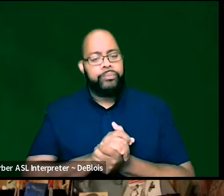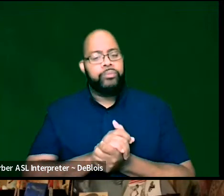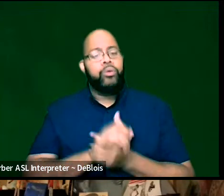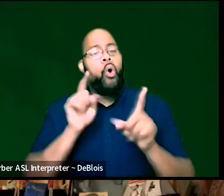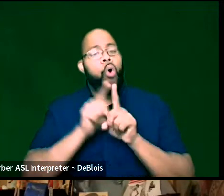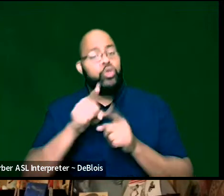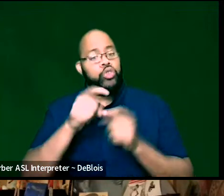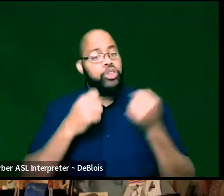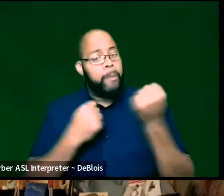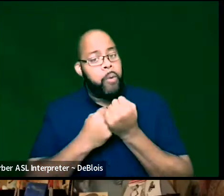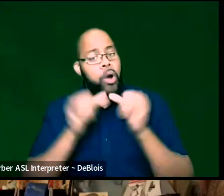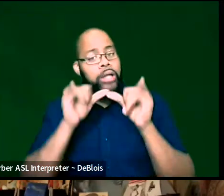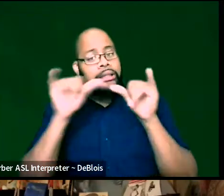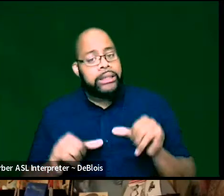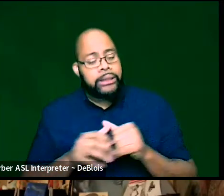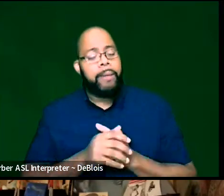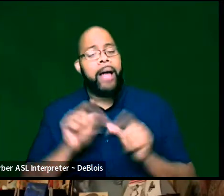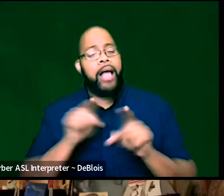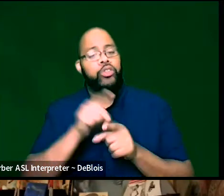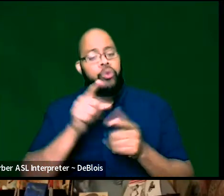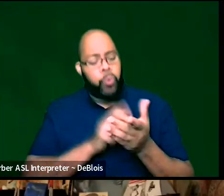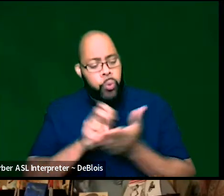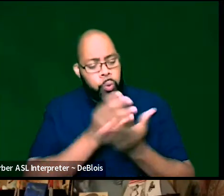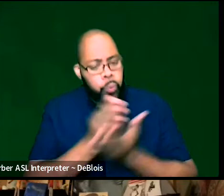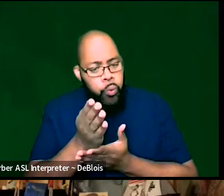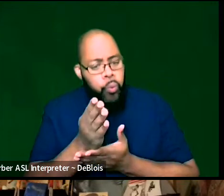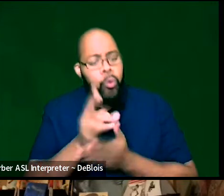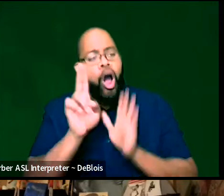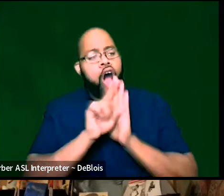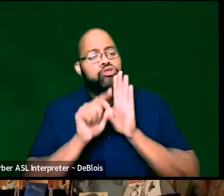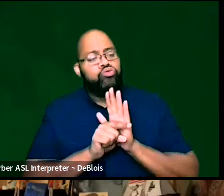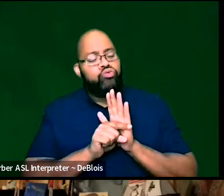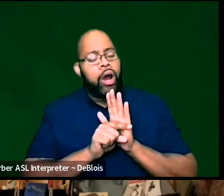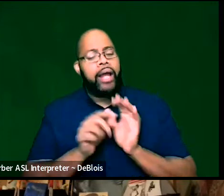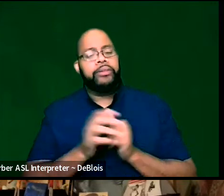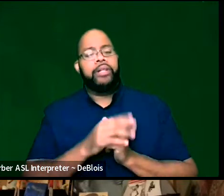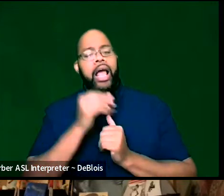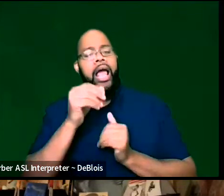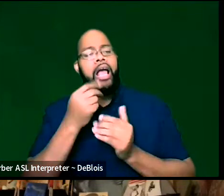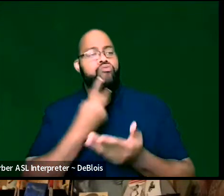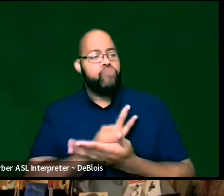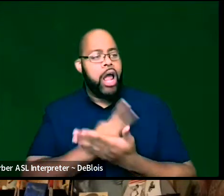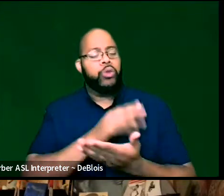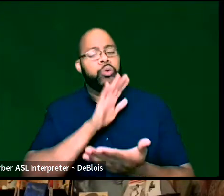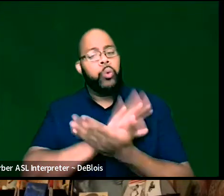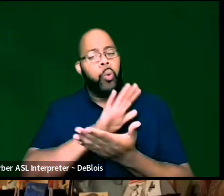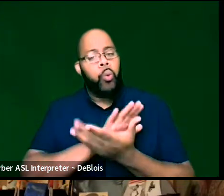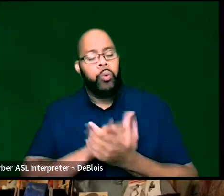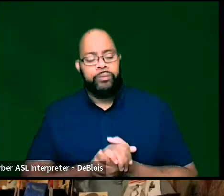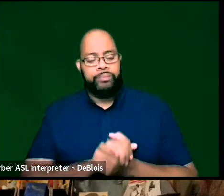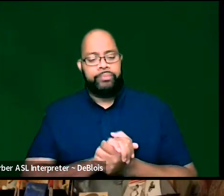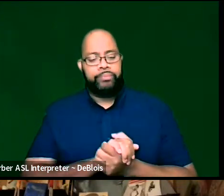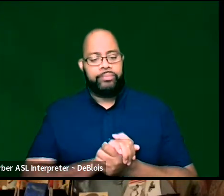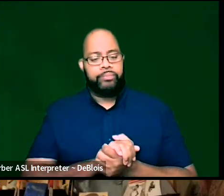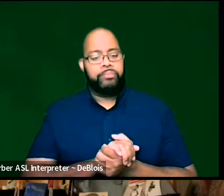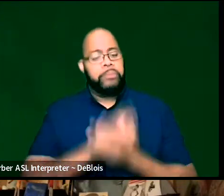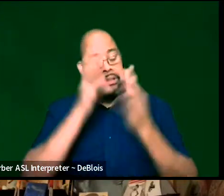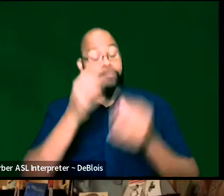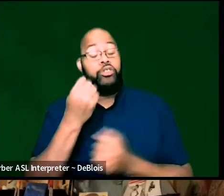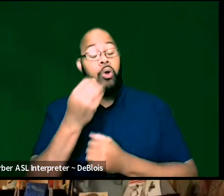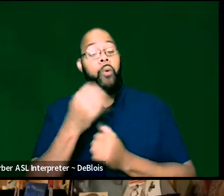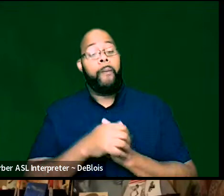Also your support system as you went through undergraduate, right, and graduate schools. Absolutely.